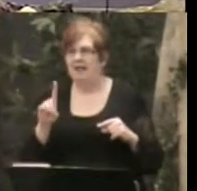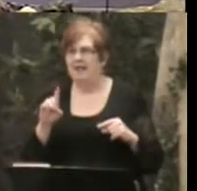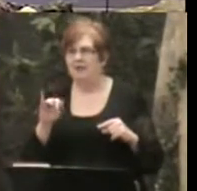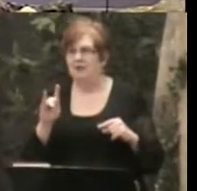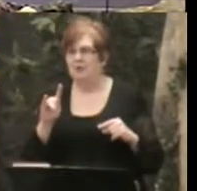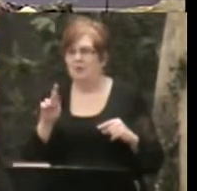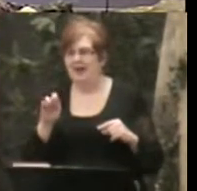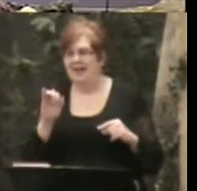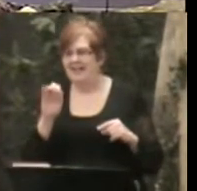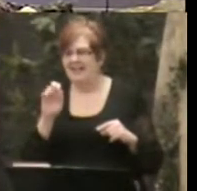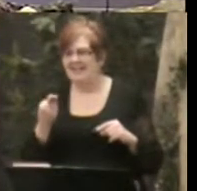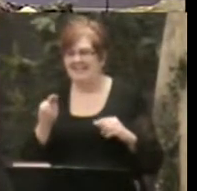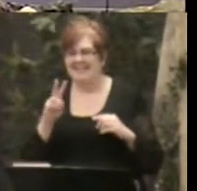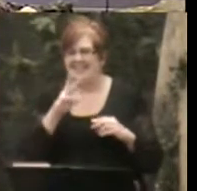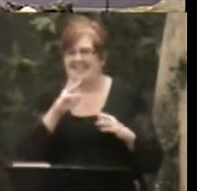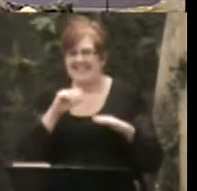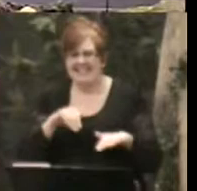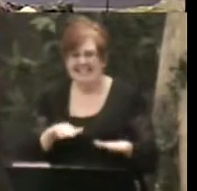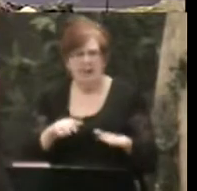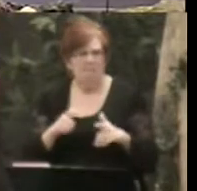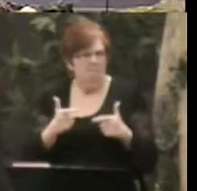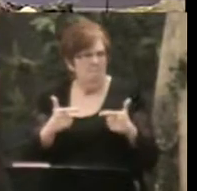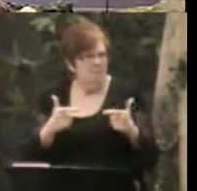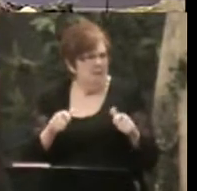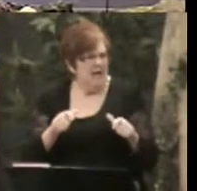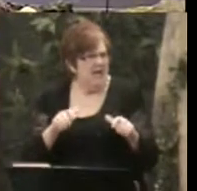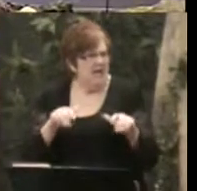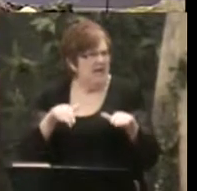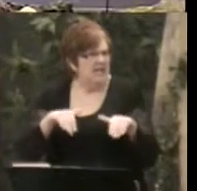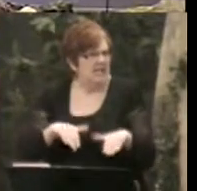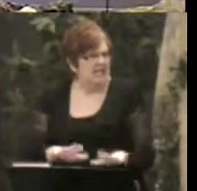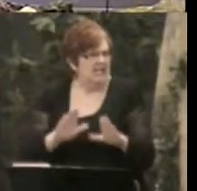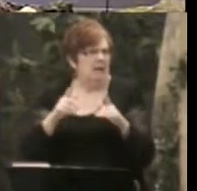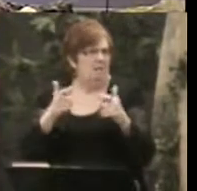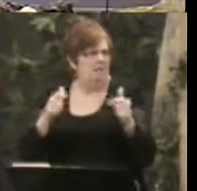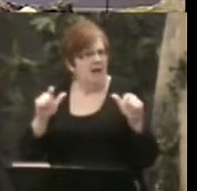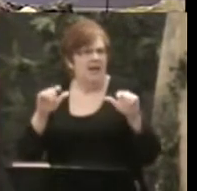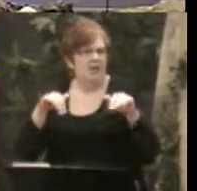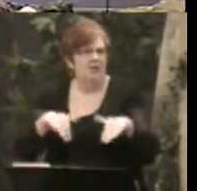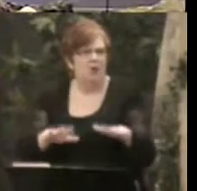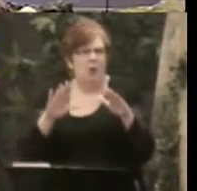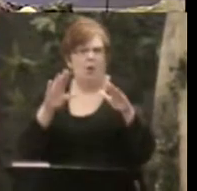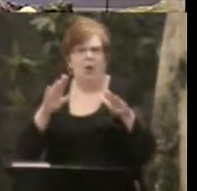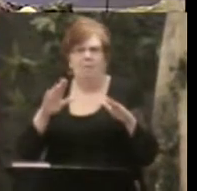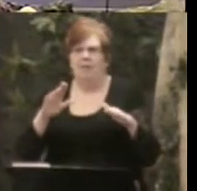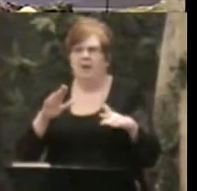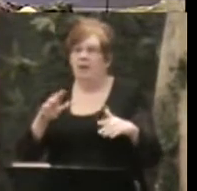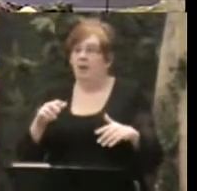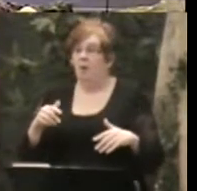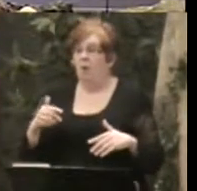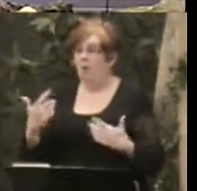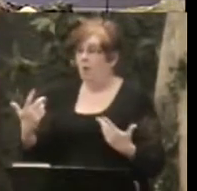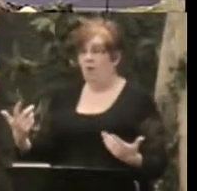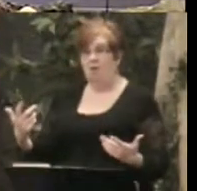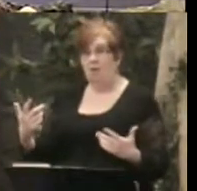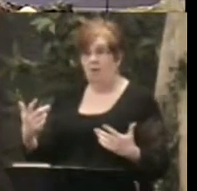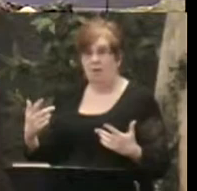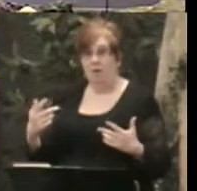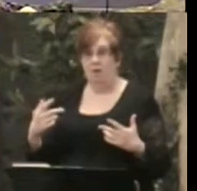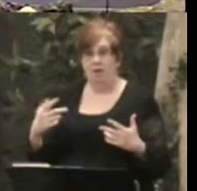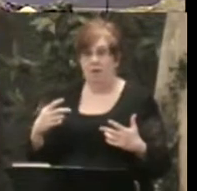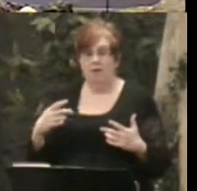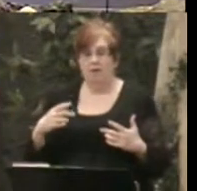on a big sea with big storms. And the professional sailors are terrified of this